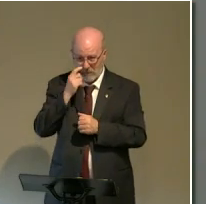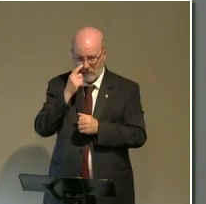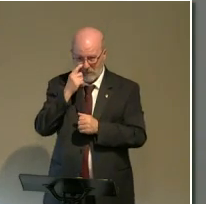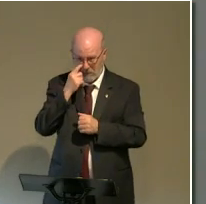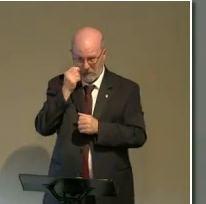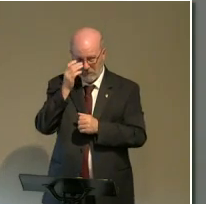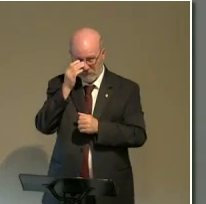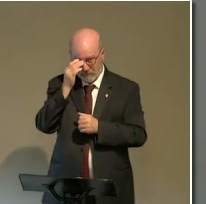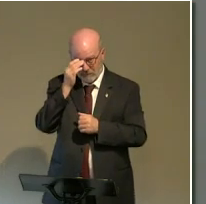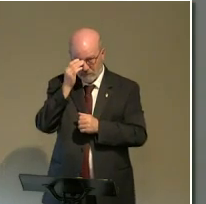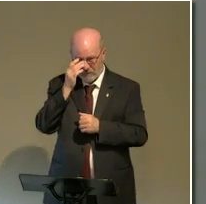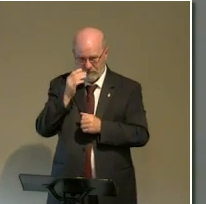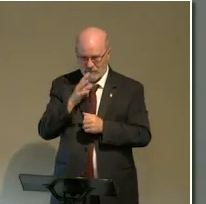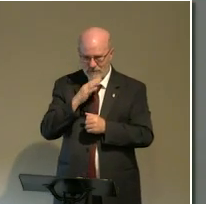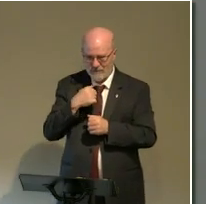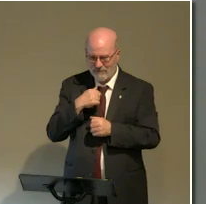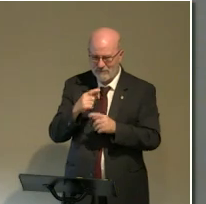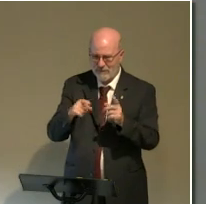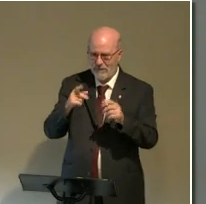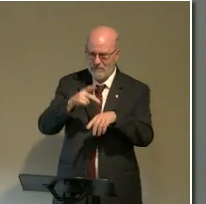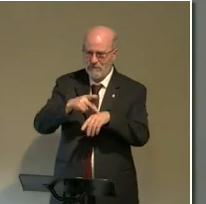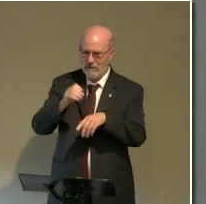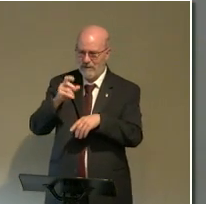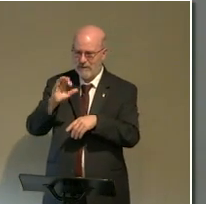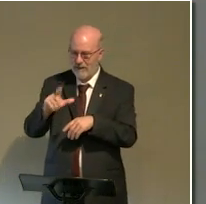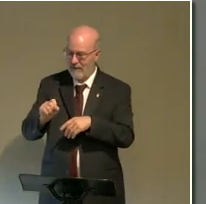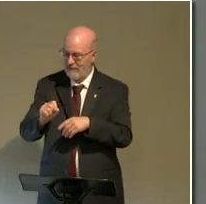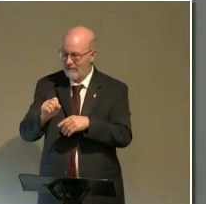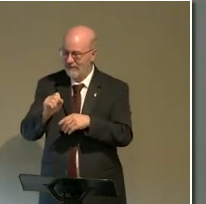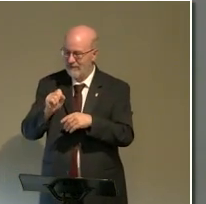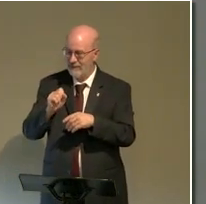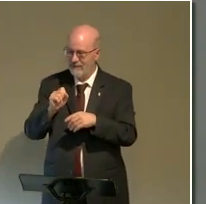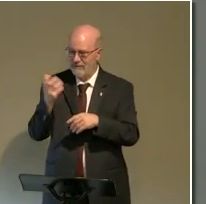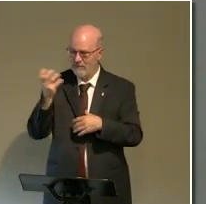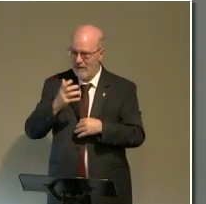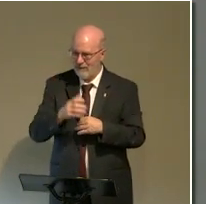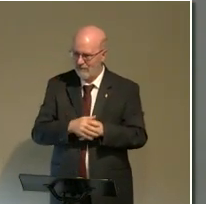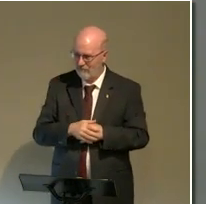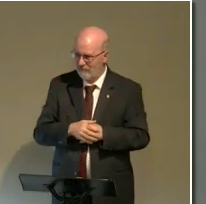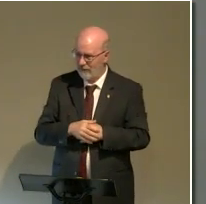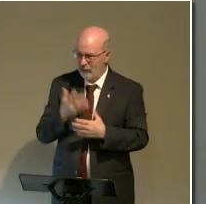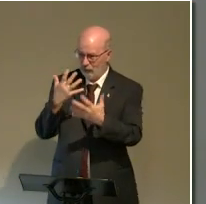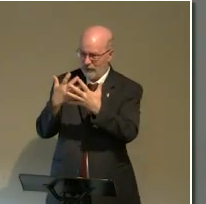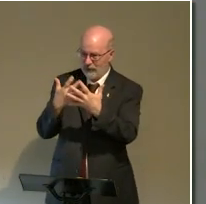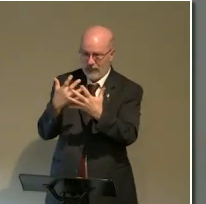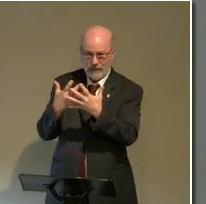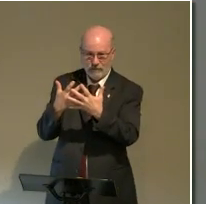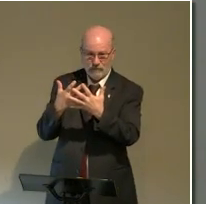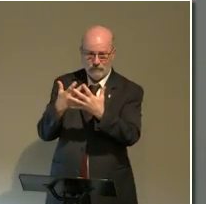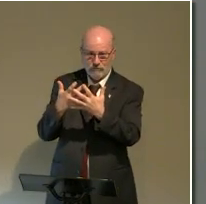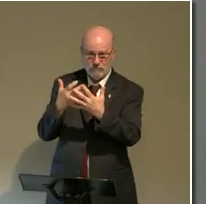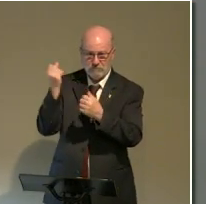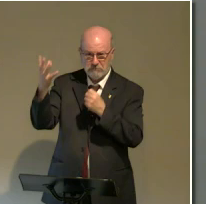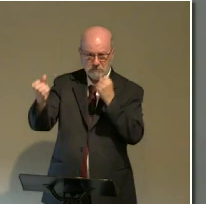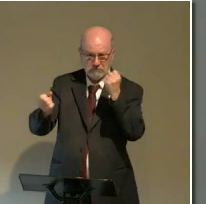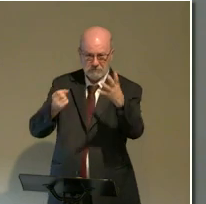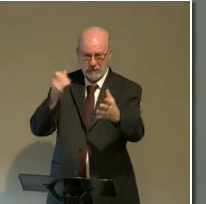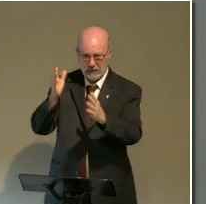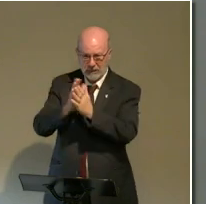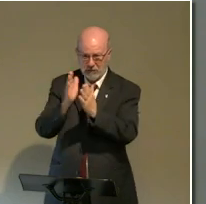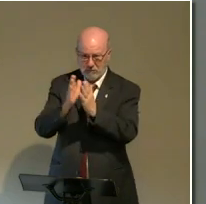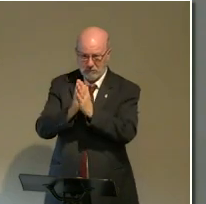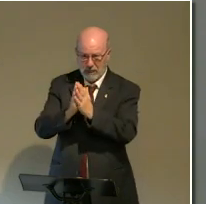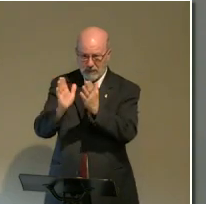copied me, but Paul and Silas, wow, they're in jail, they're singing, they're praying, they're